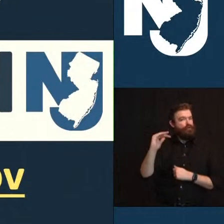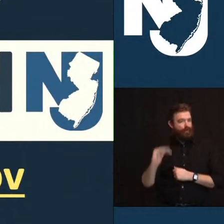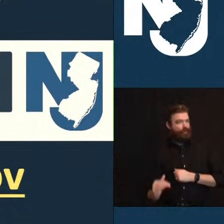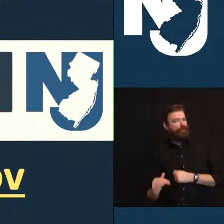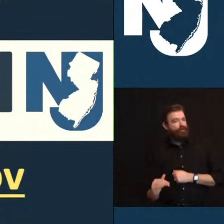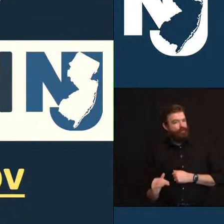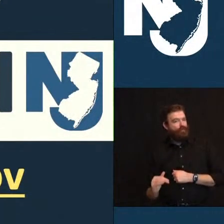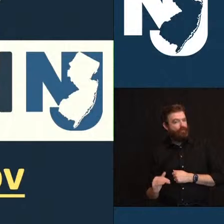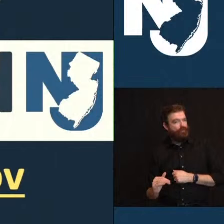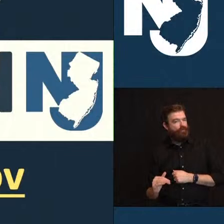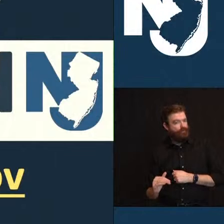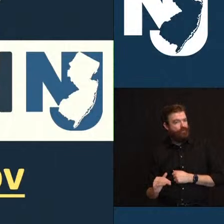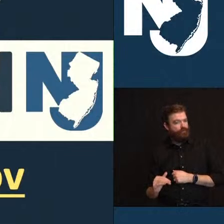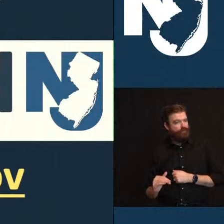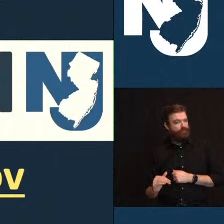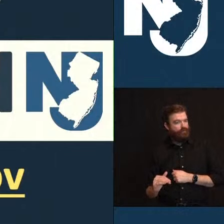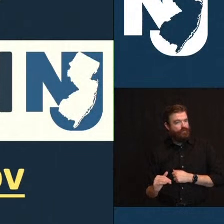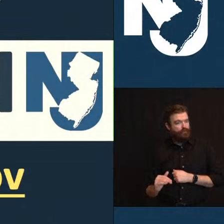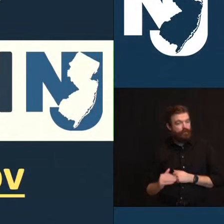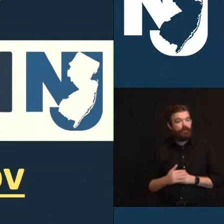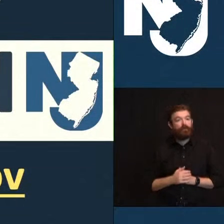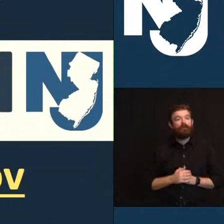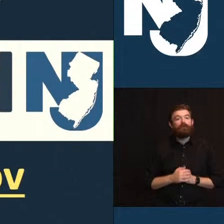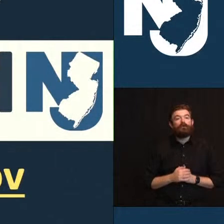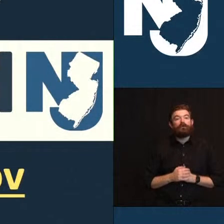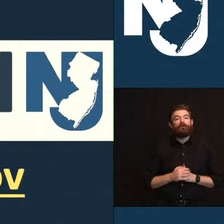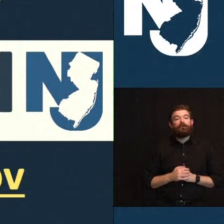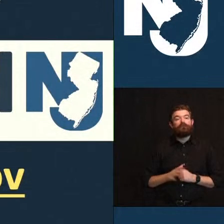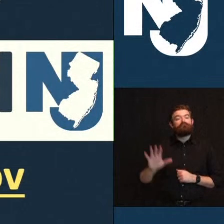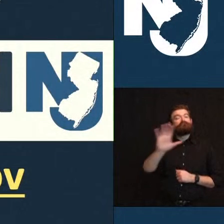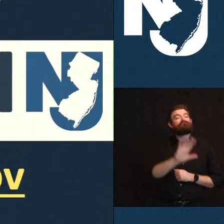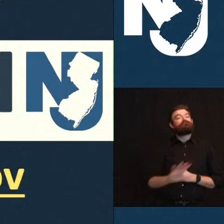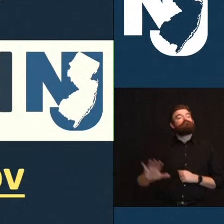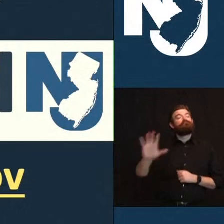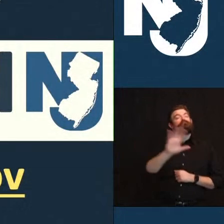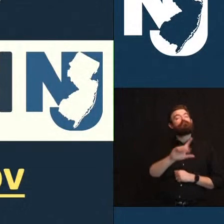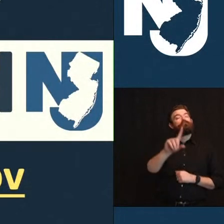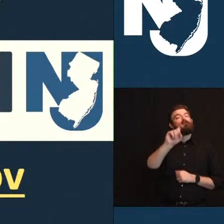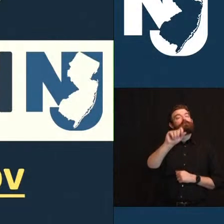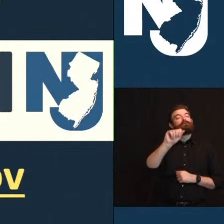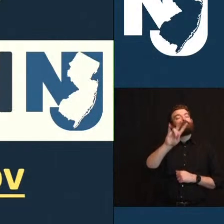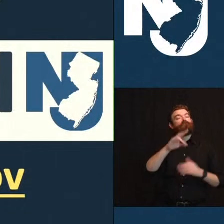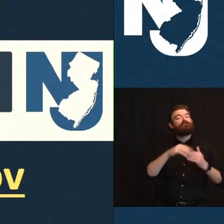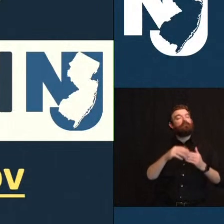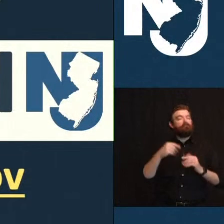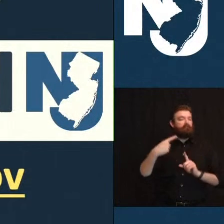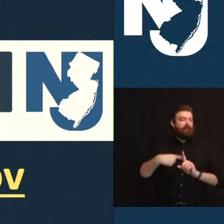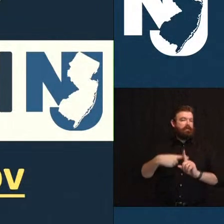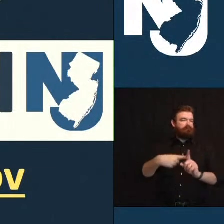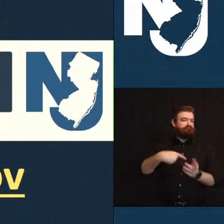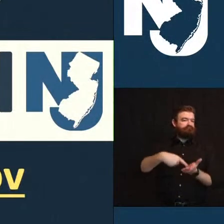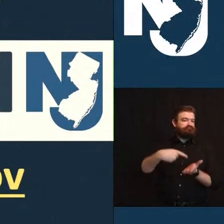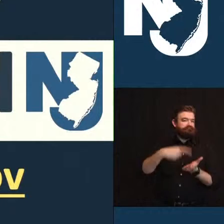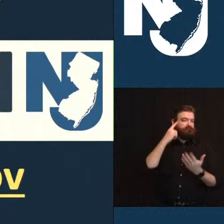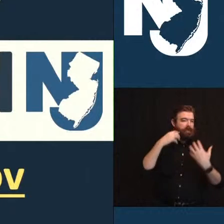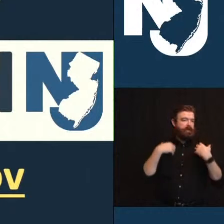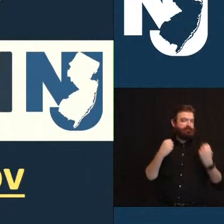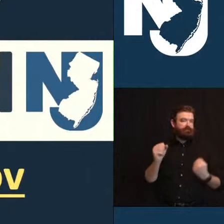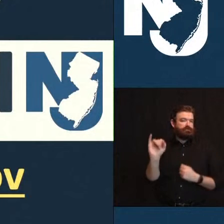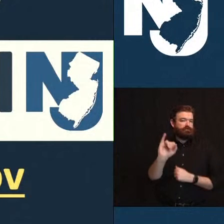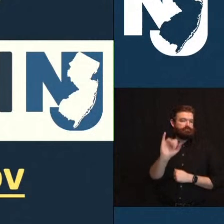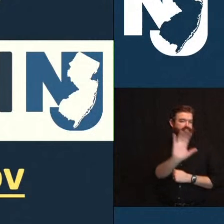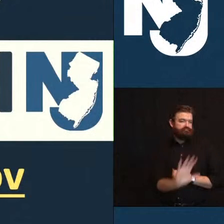$50 a month from the current year, and even $30 a month cheaper than a plan that was purchased 6 years ago